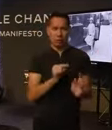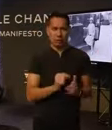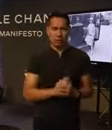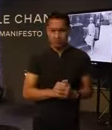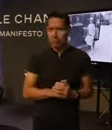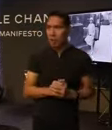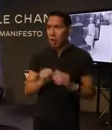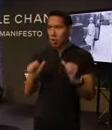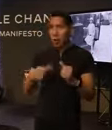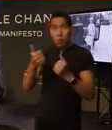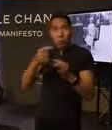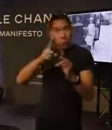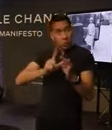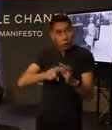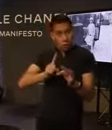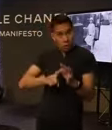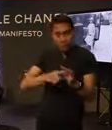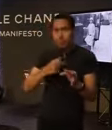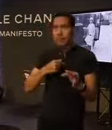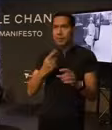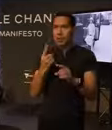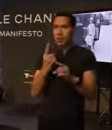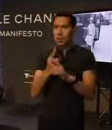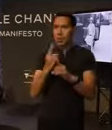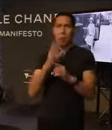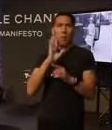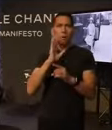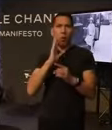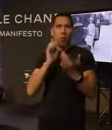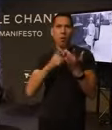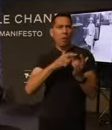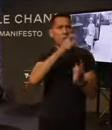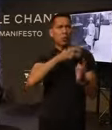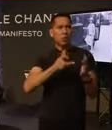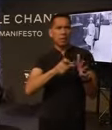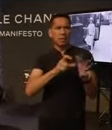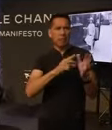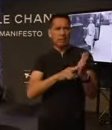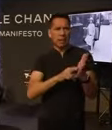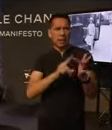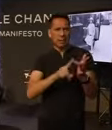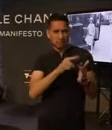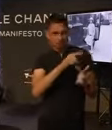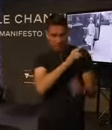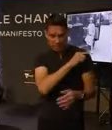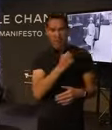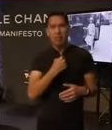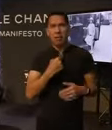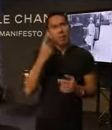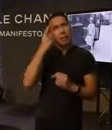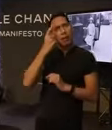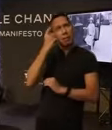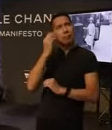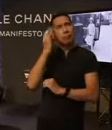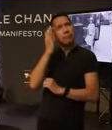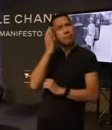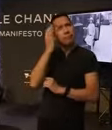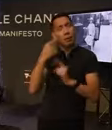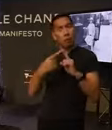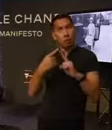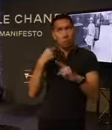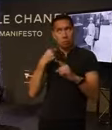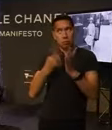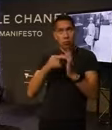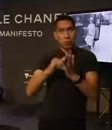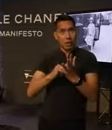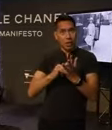Well, that's a very good question. When we were speaking about this with Danny the other day, I was kind of thinking about it, and I've been thinking about it since Tuesday when